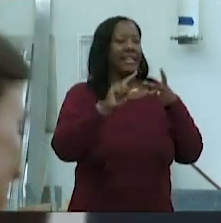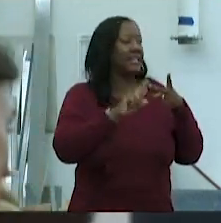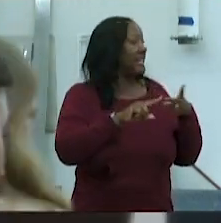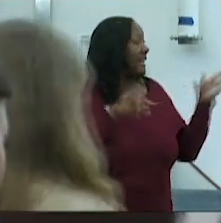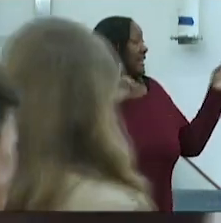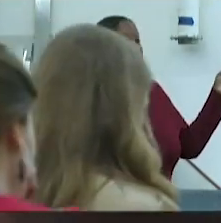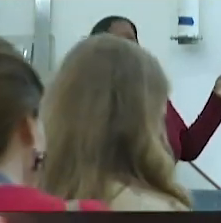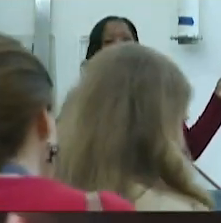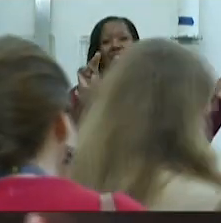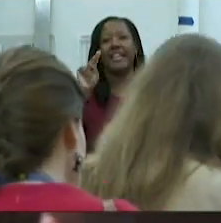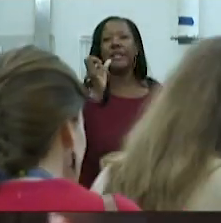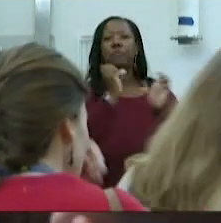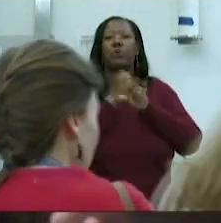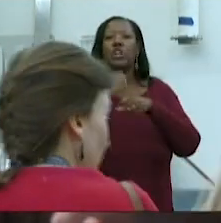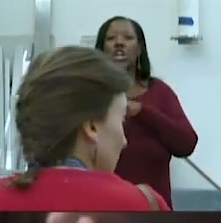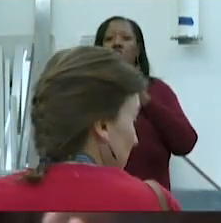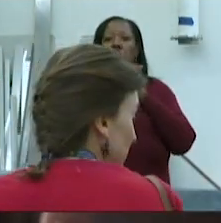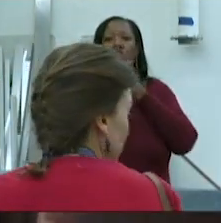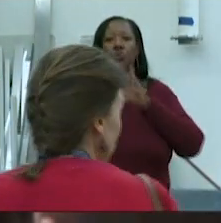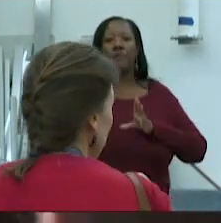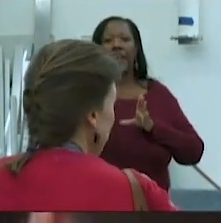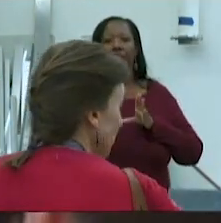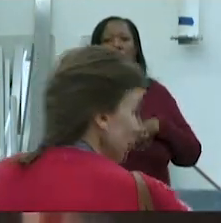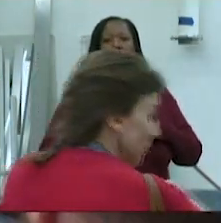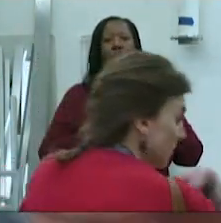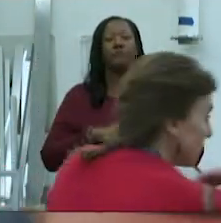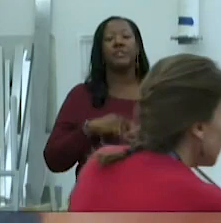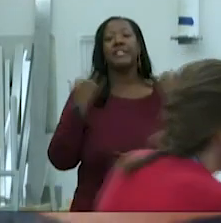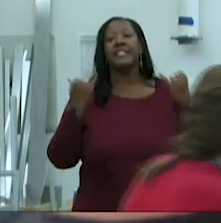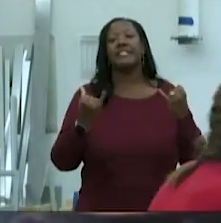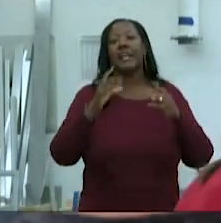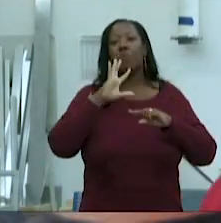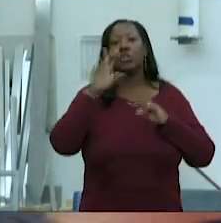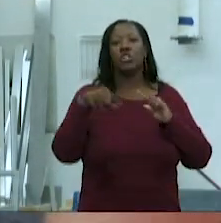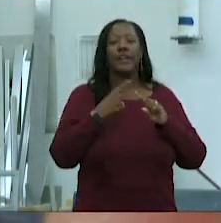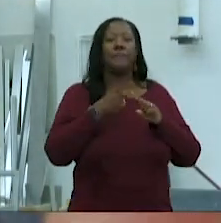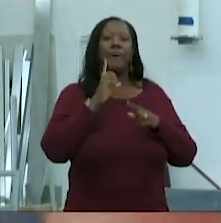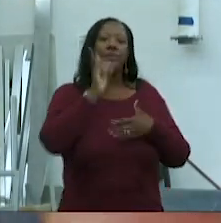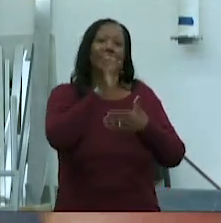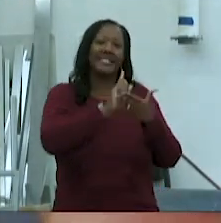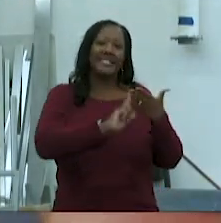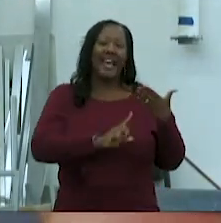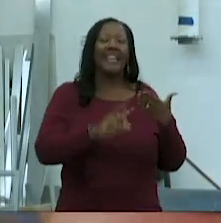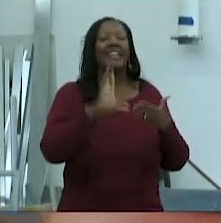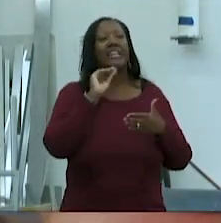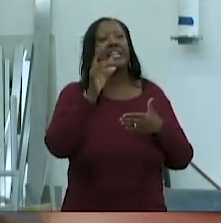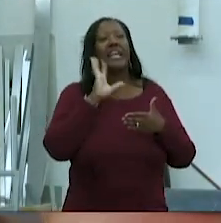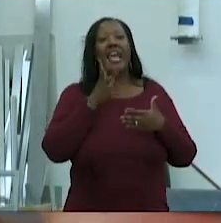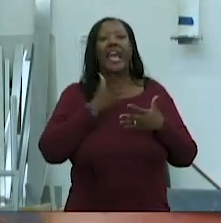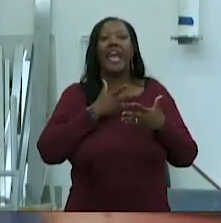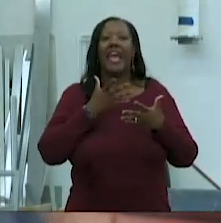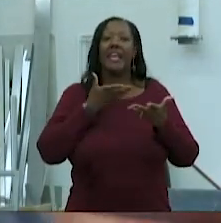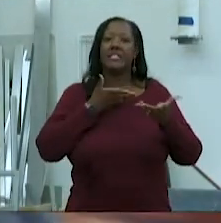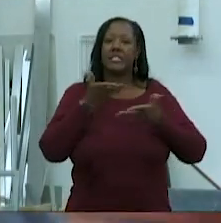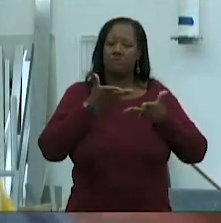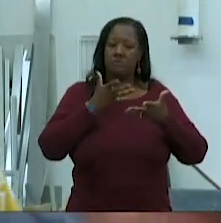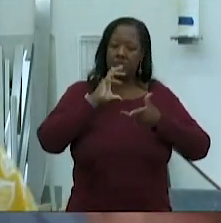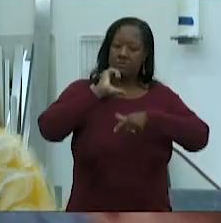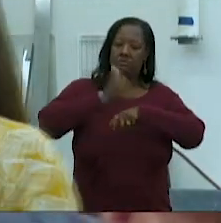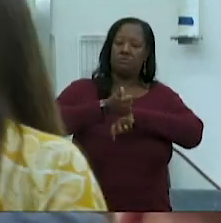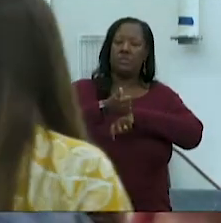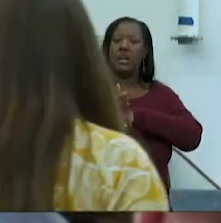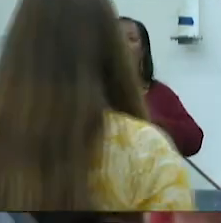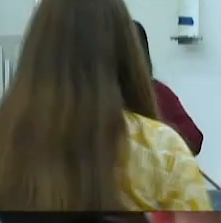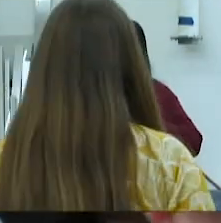SIE. Today we'll explore our workflow for designing and engineering mechanical museum interactives.